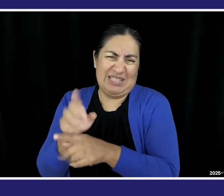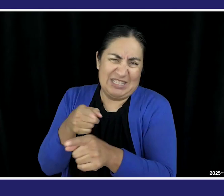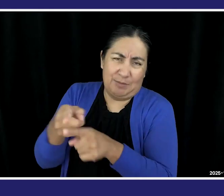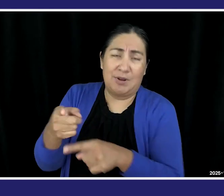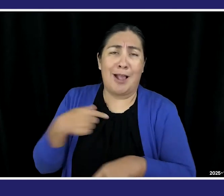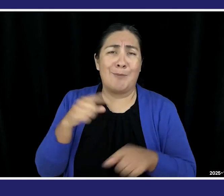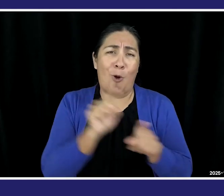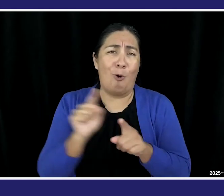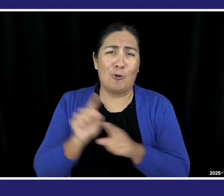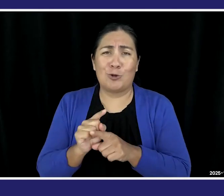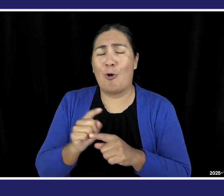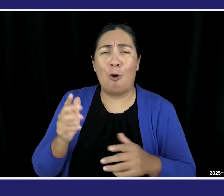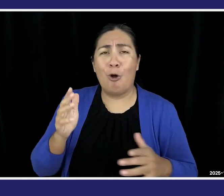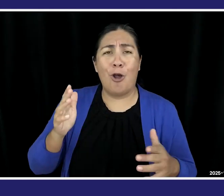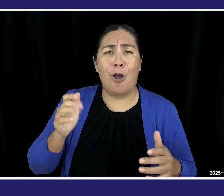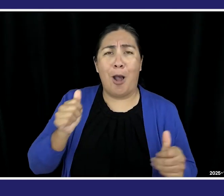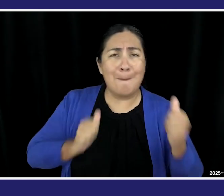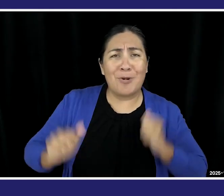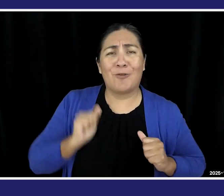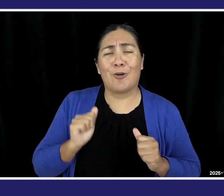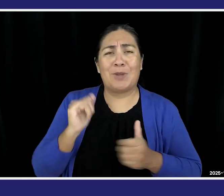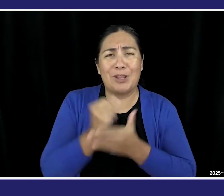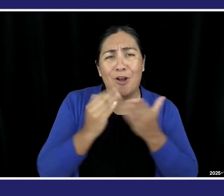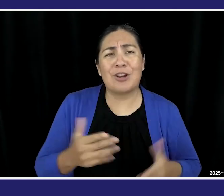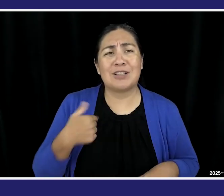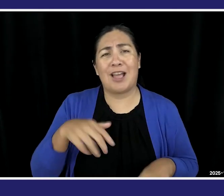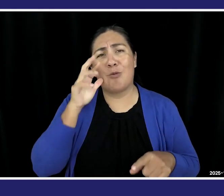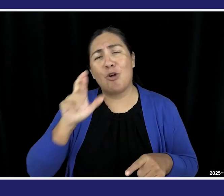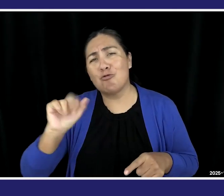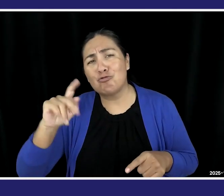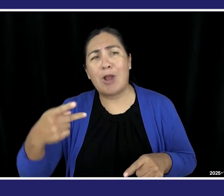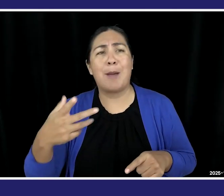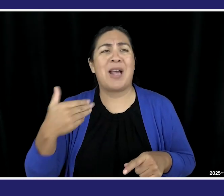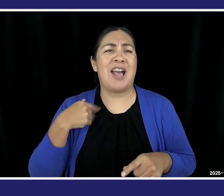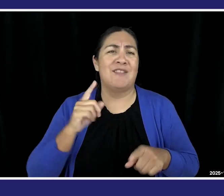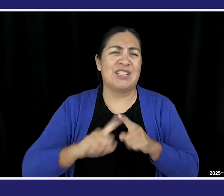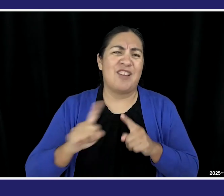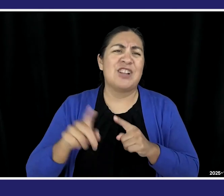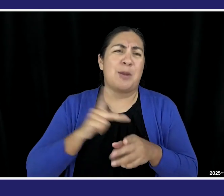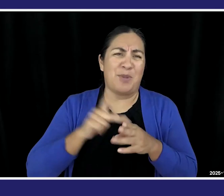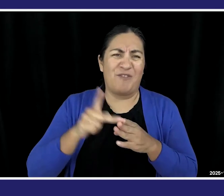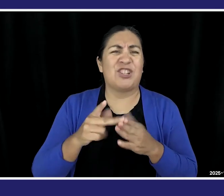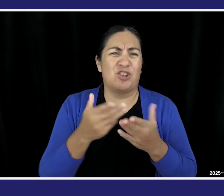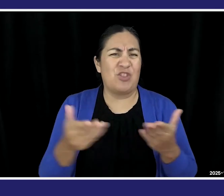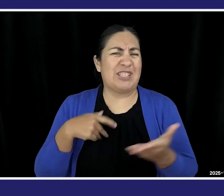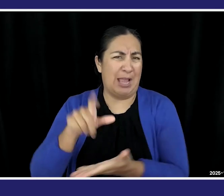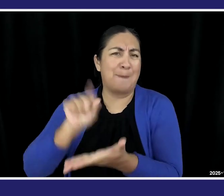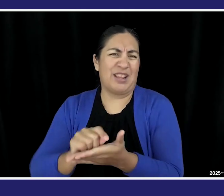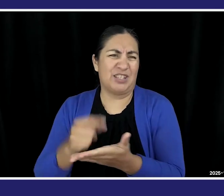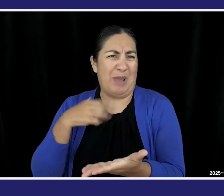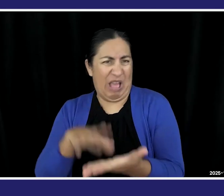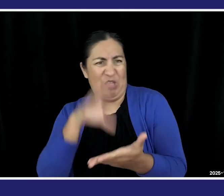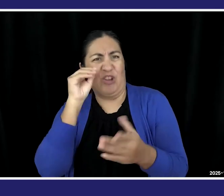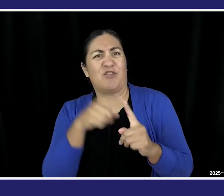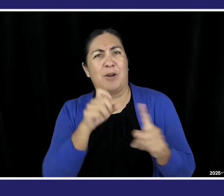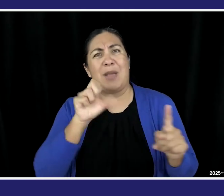rap, I have albums out published professionally. And I know how to do that because of what I learned at MSJC. I'm able to do that for